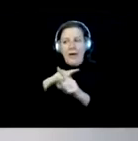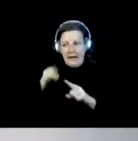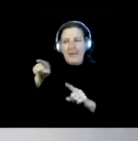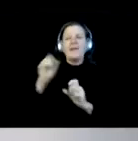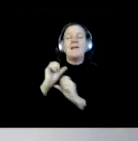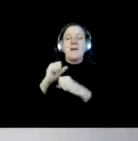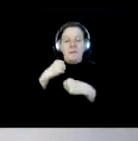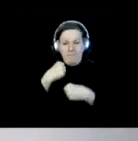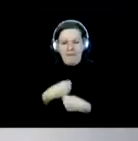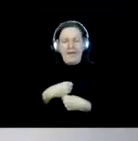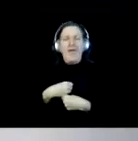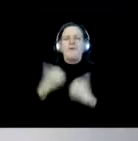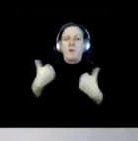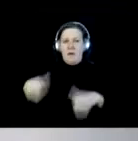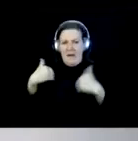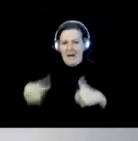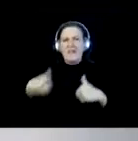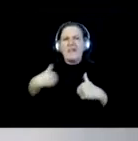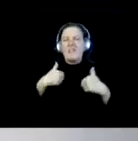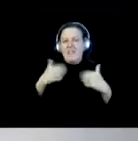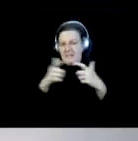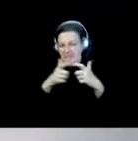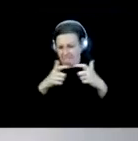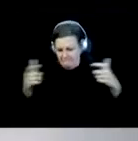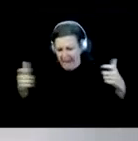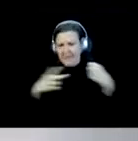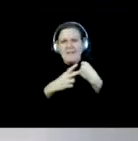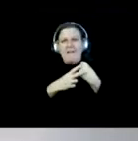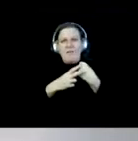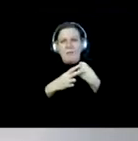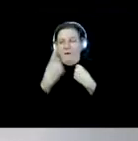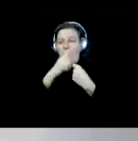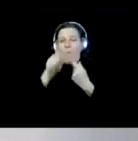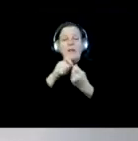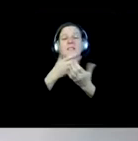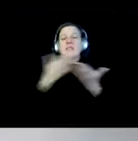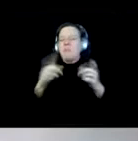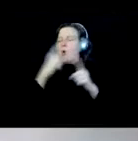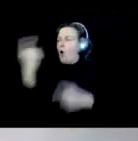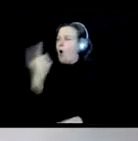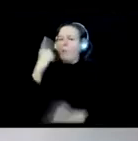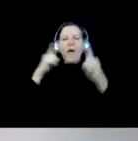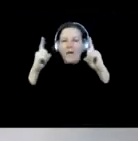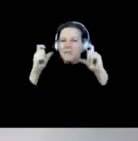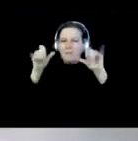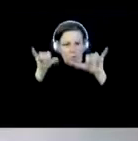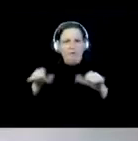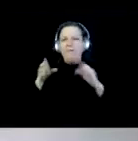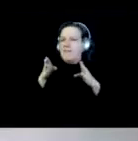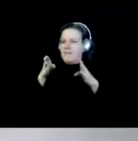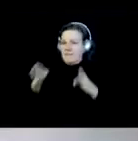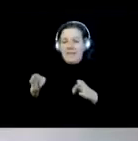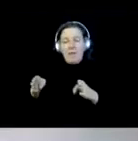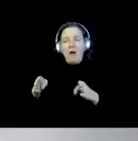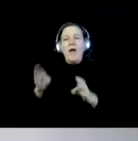like massive repositories of one specific thing, always photographed in the same way, and that kind of